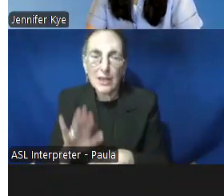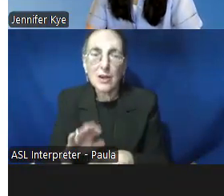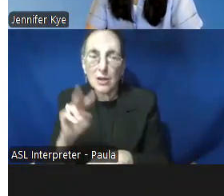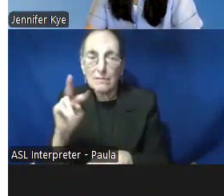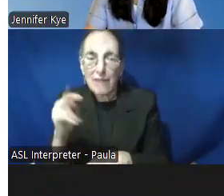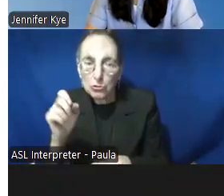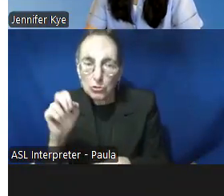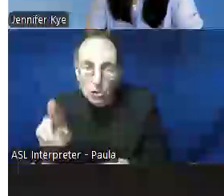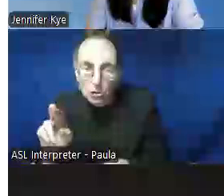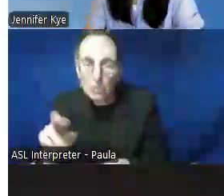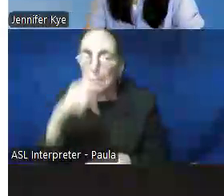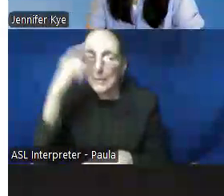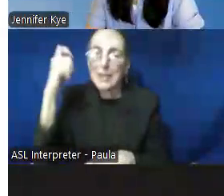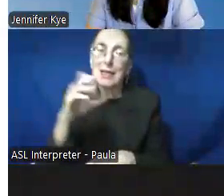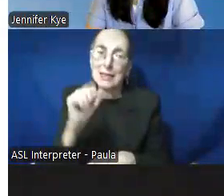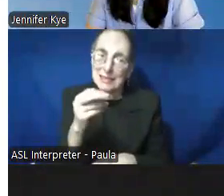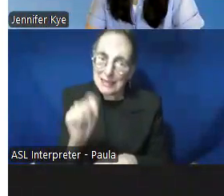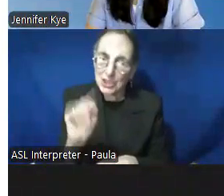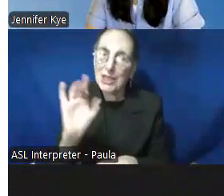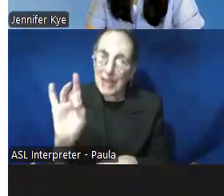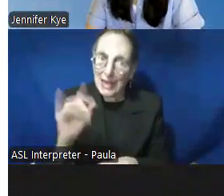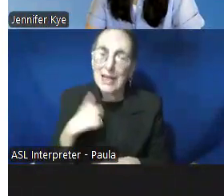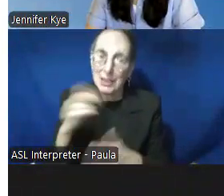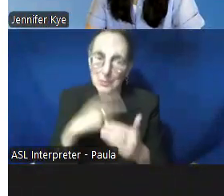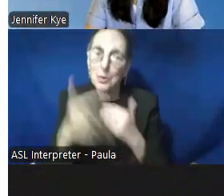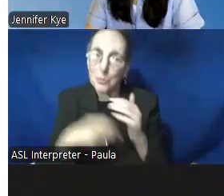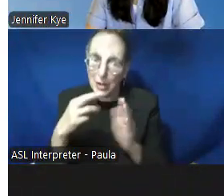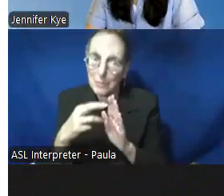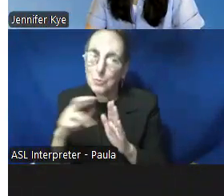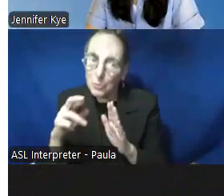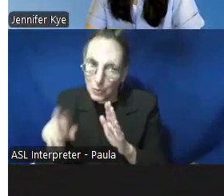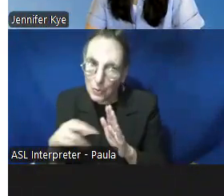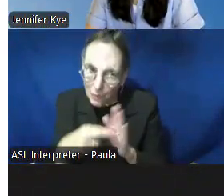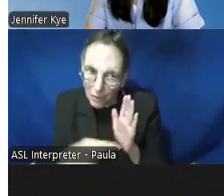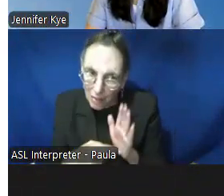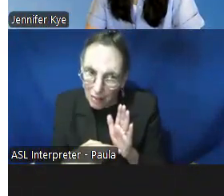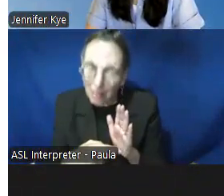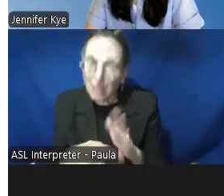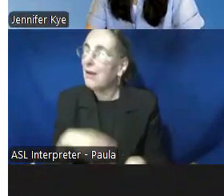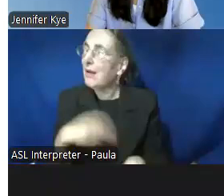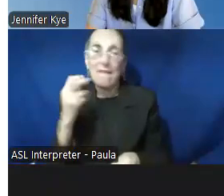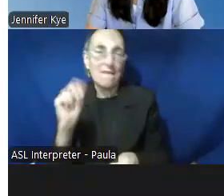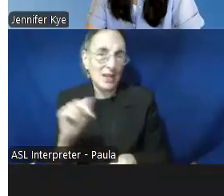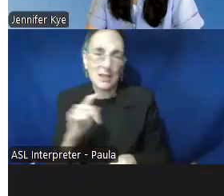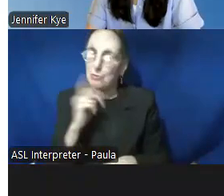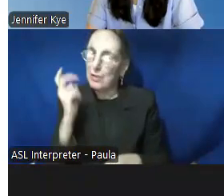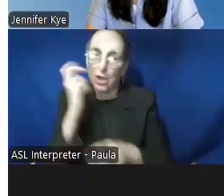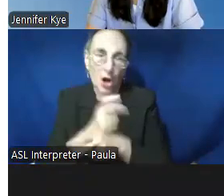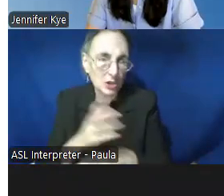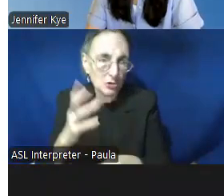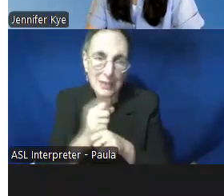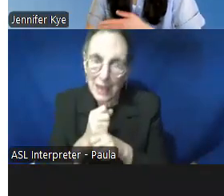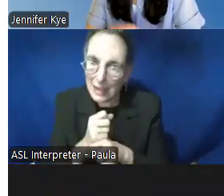8 program rules. And as you all probably know, it's extremely hard to get subsidized housing. And